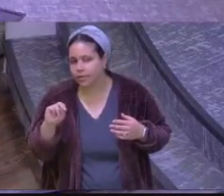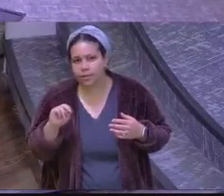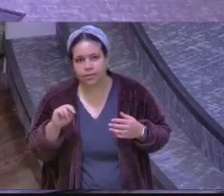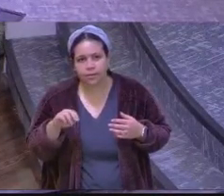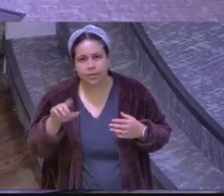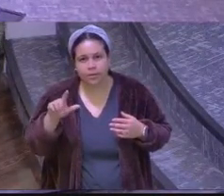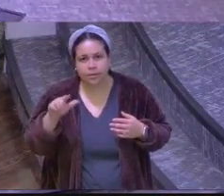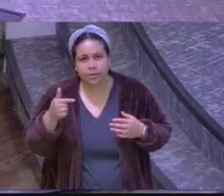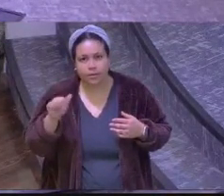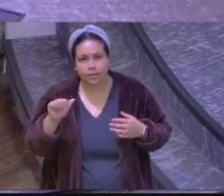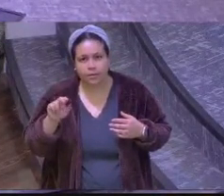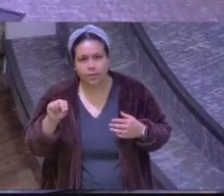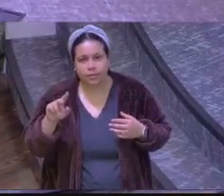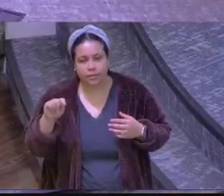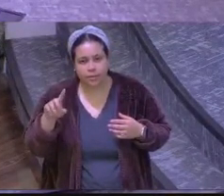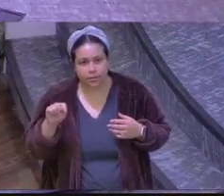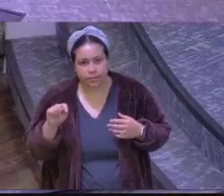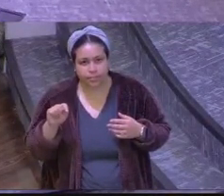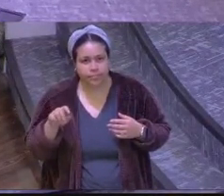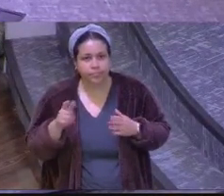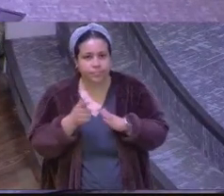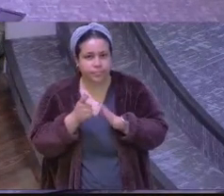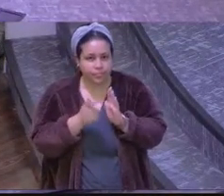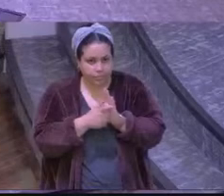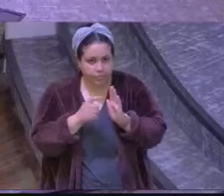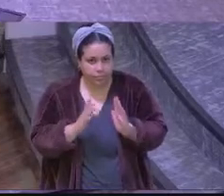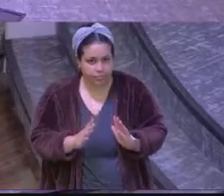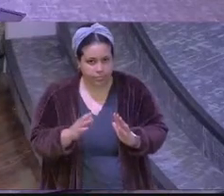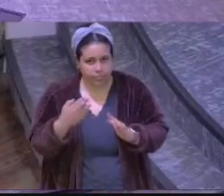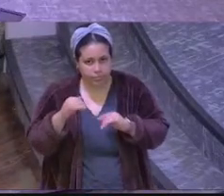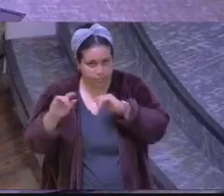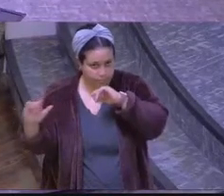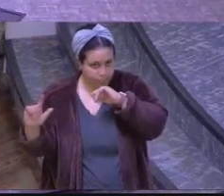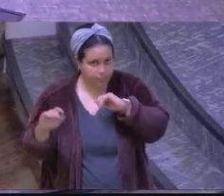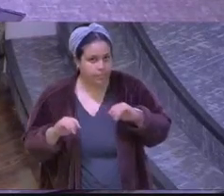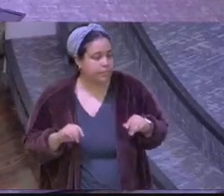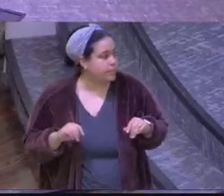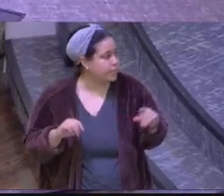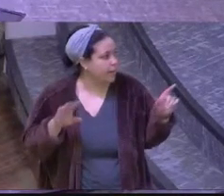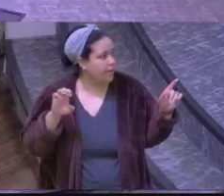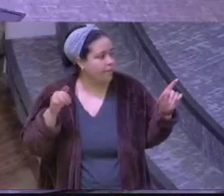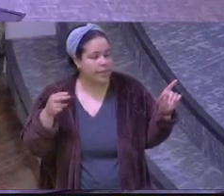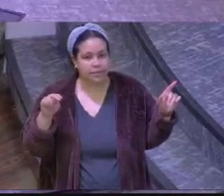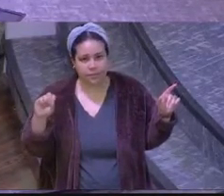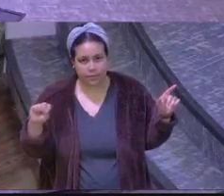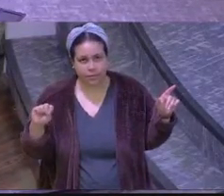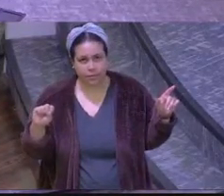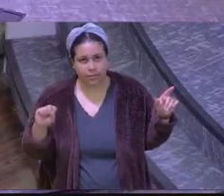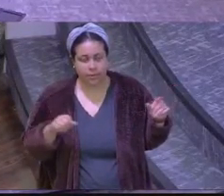Lakeisha Gant. Here. Ms. Nicole Hull and Mr. Mark Evans.